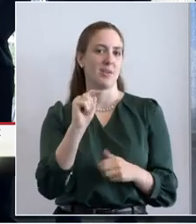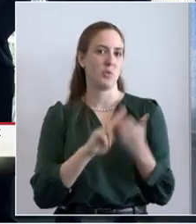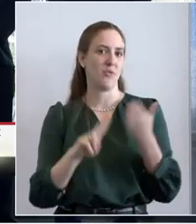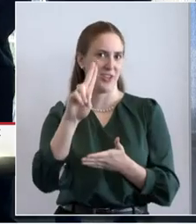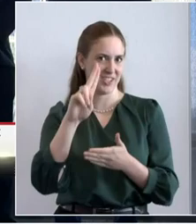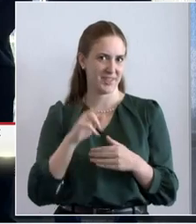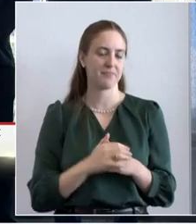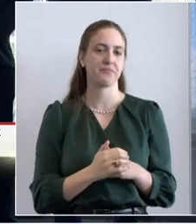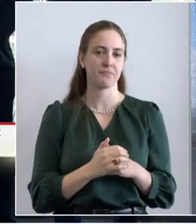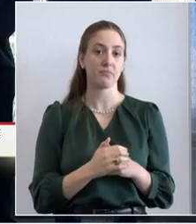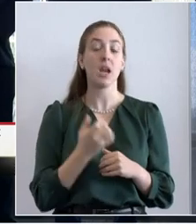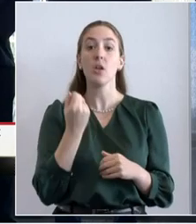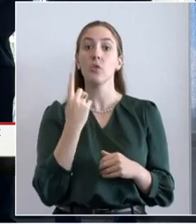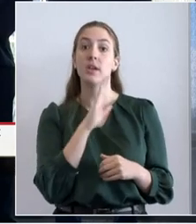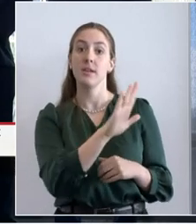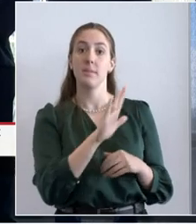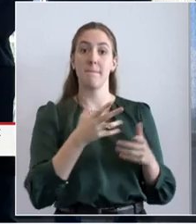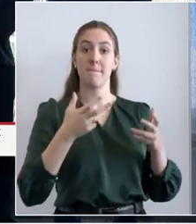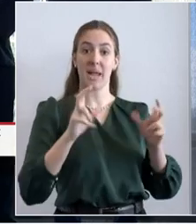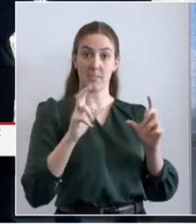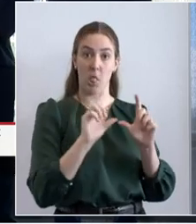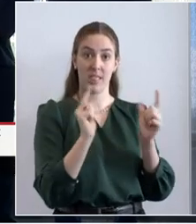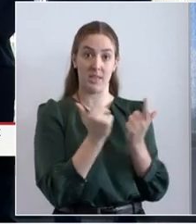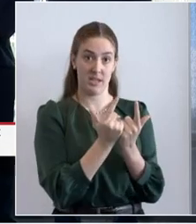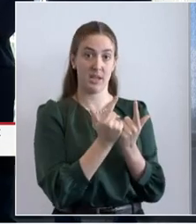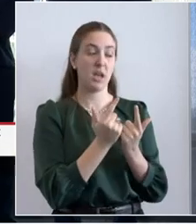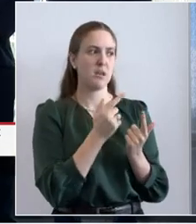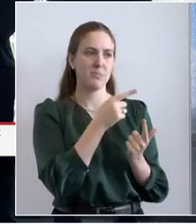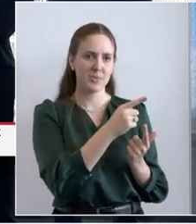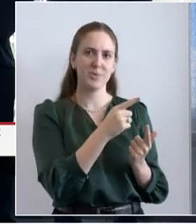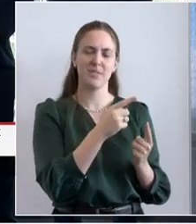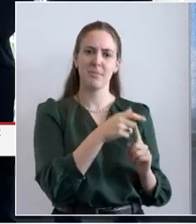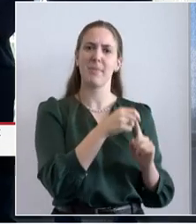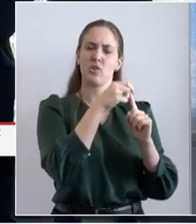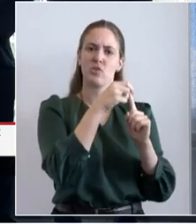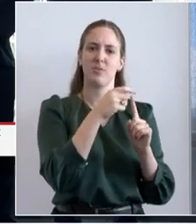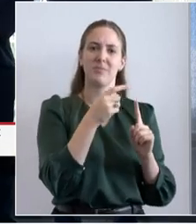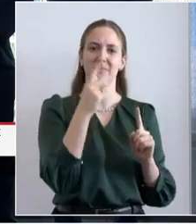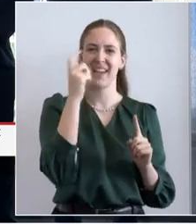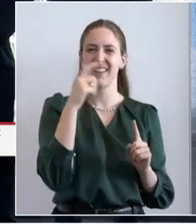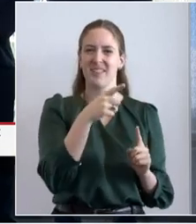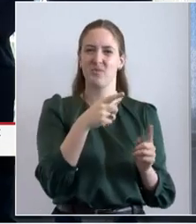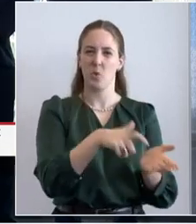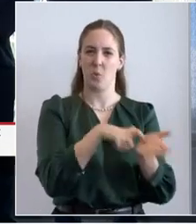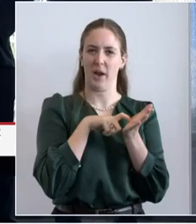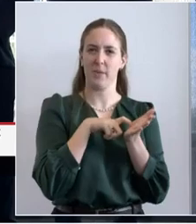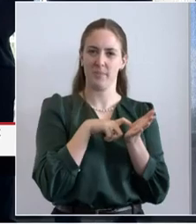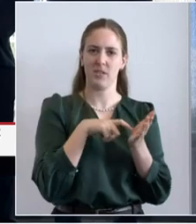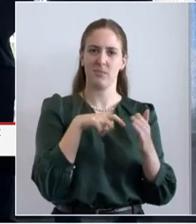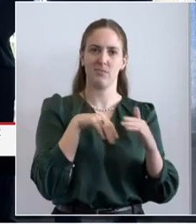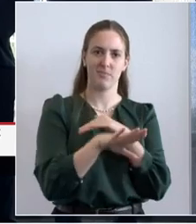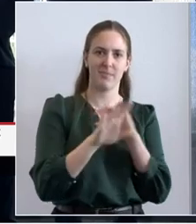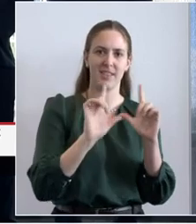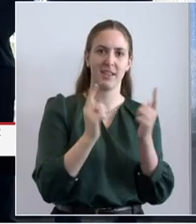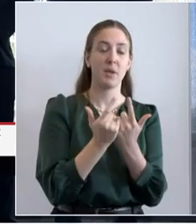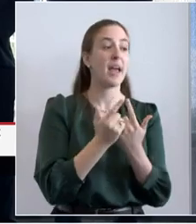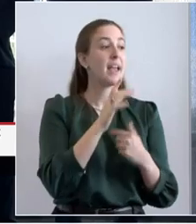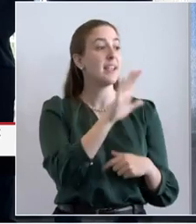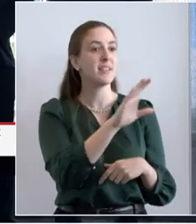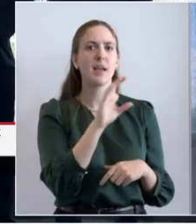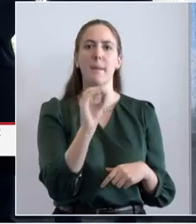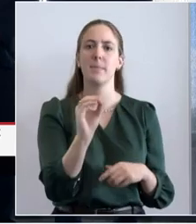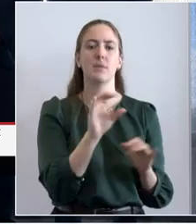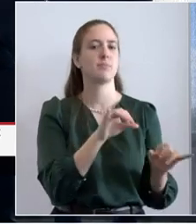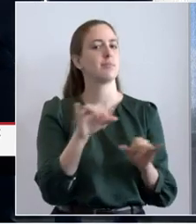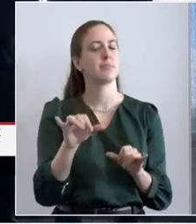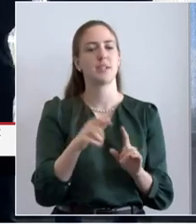the basketball league was special because of what it required people to do. His company is special in so many amazing